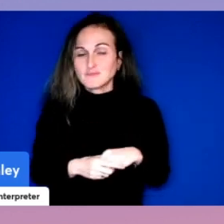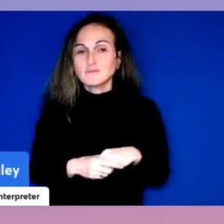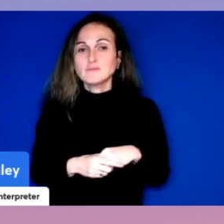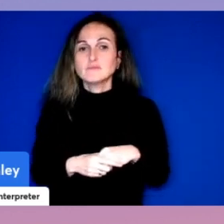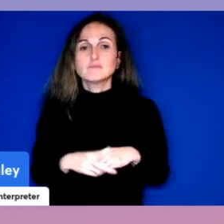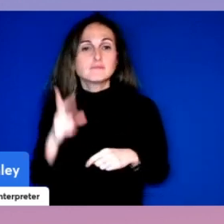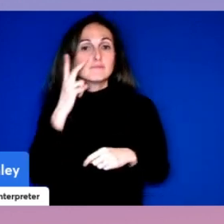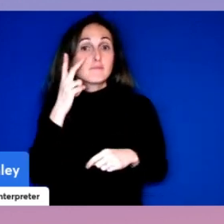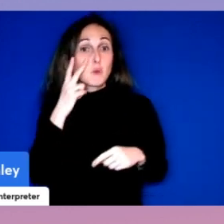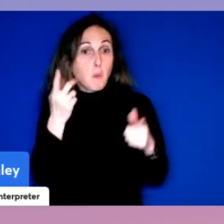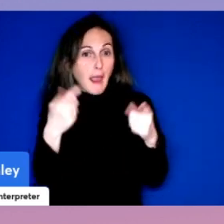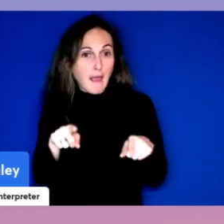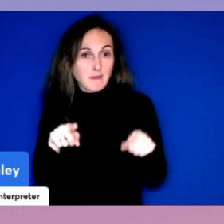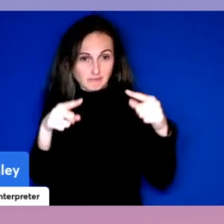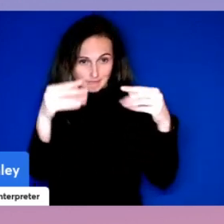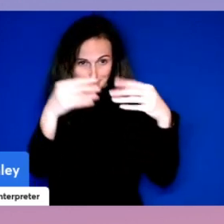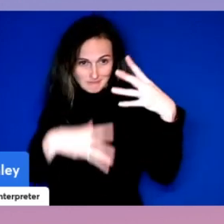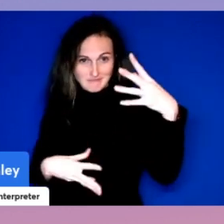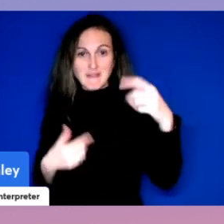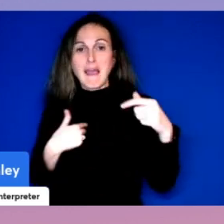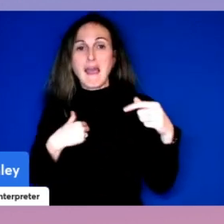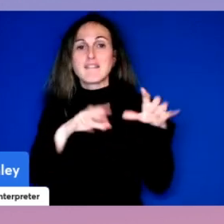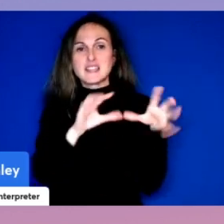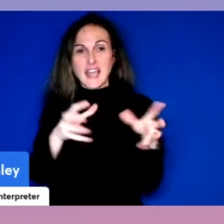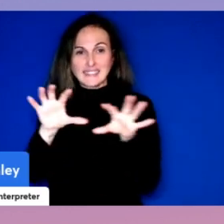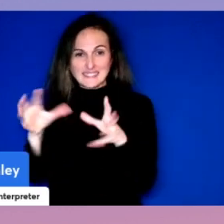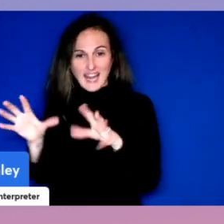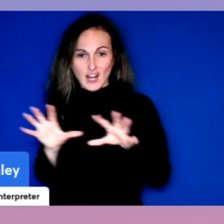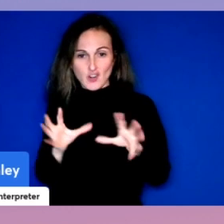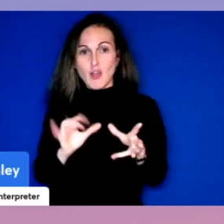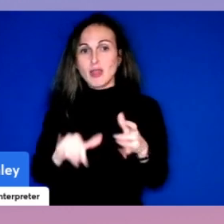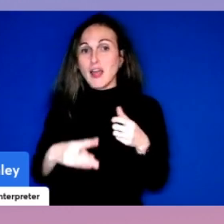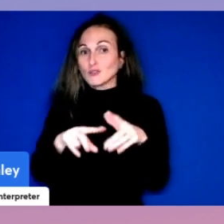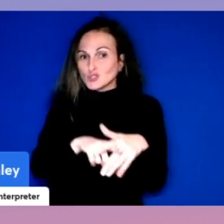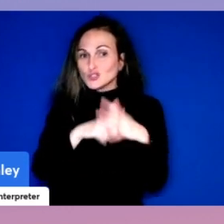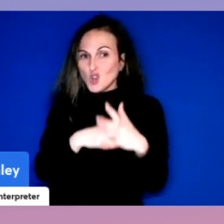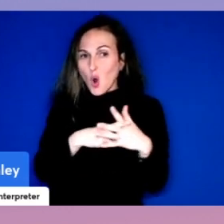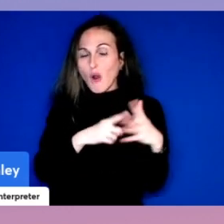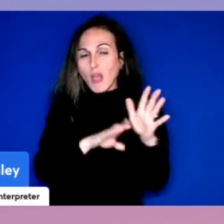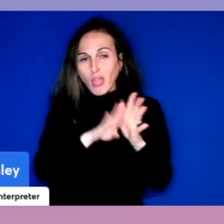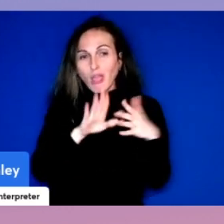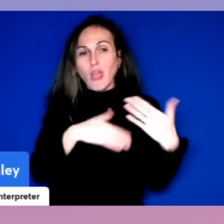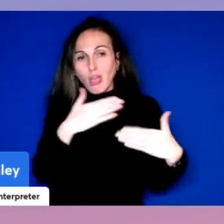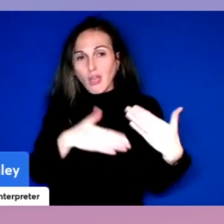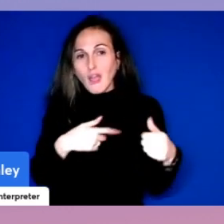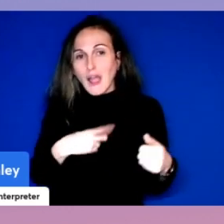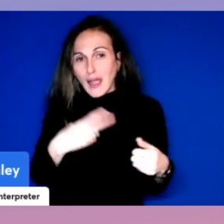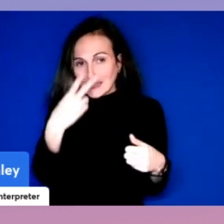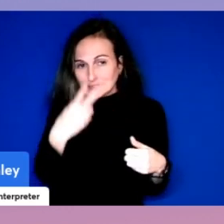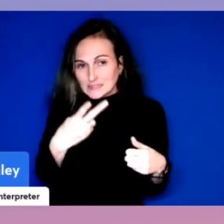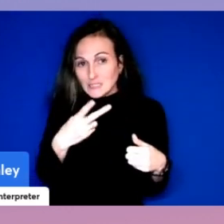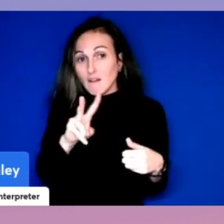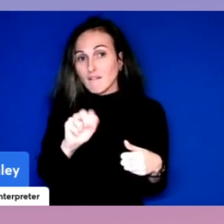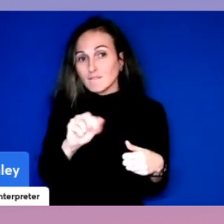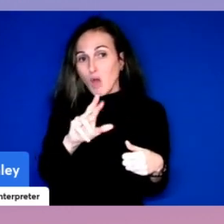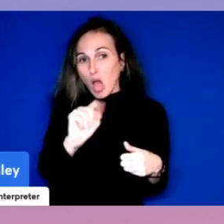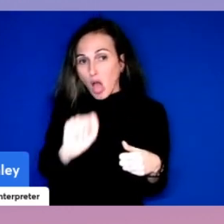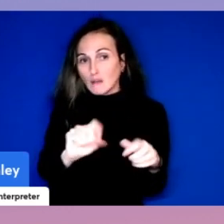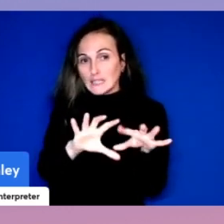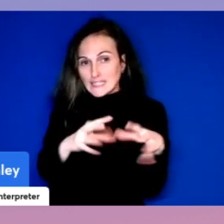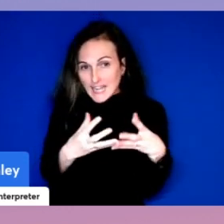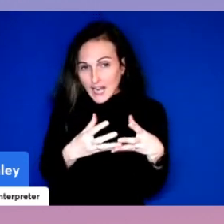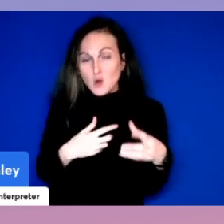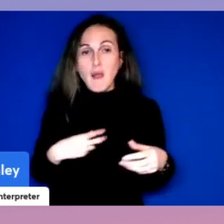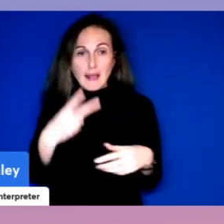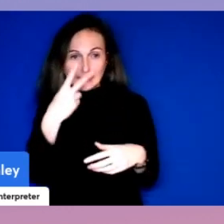And let's see what we have here. We've got containers that are starting. I can see the Vault container. I can see the